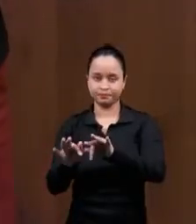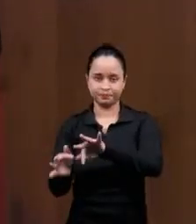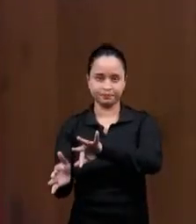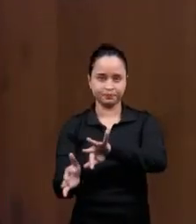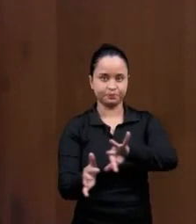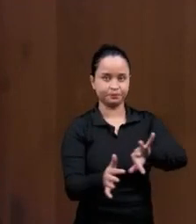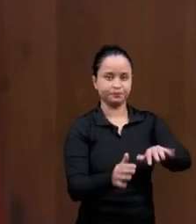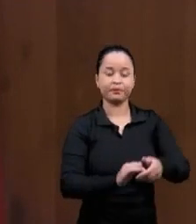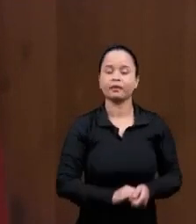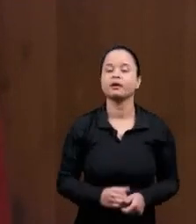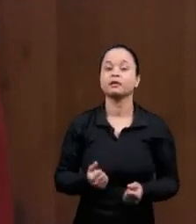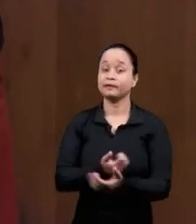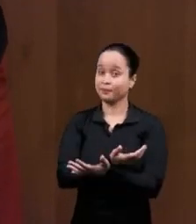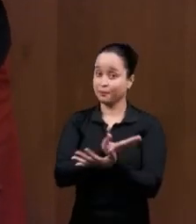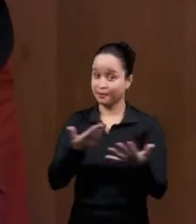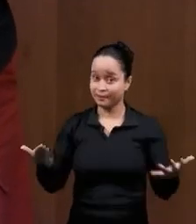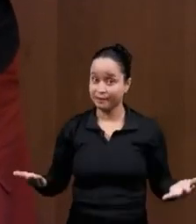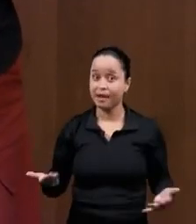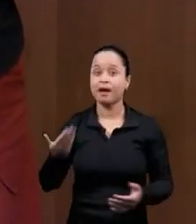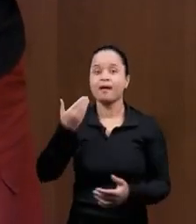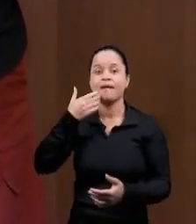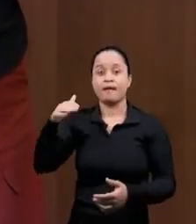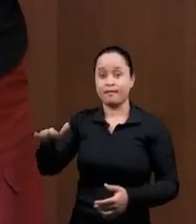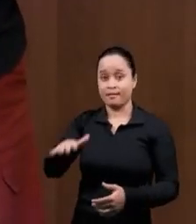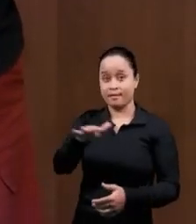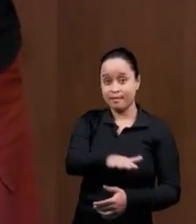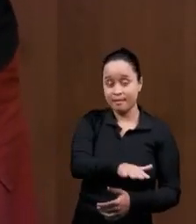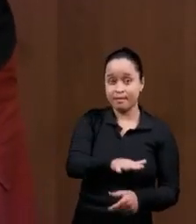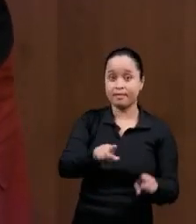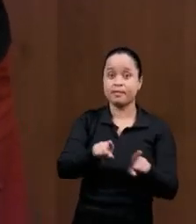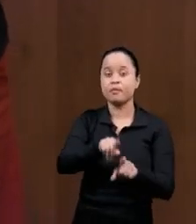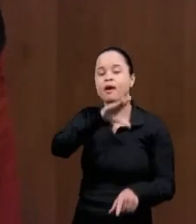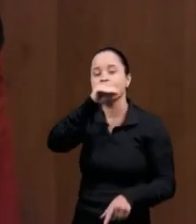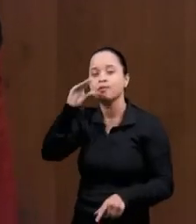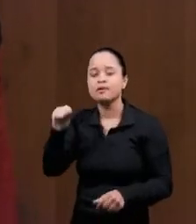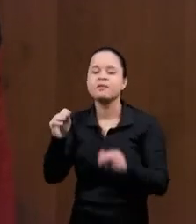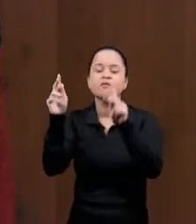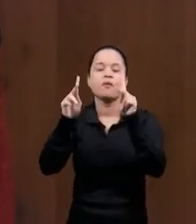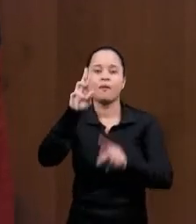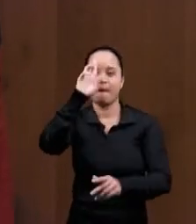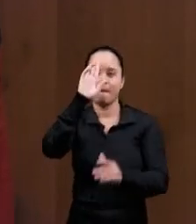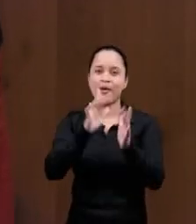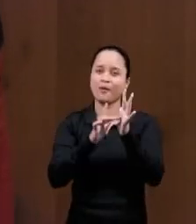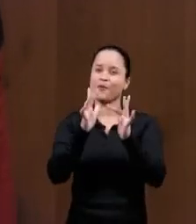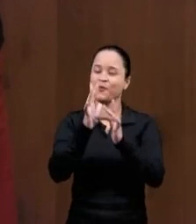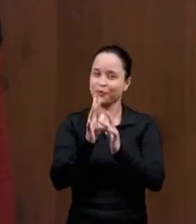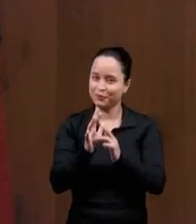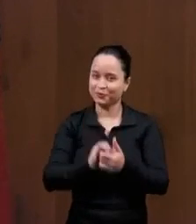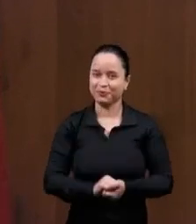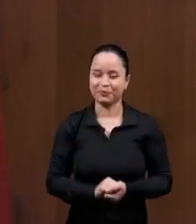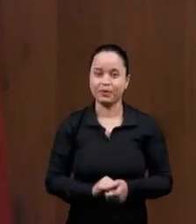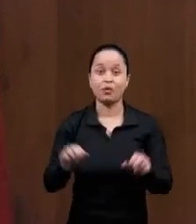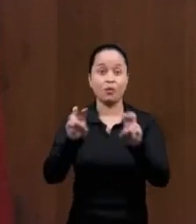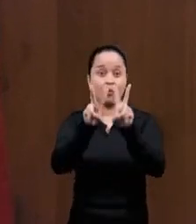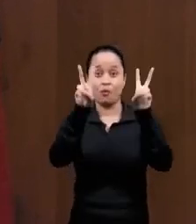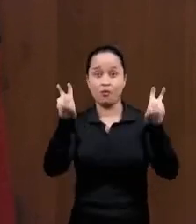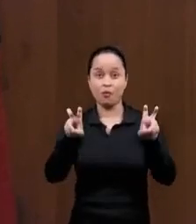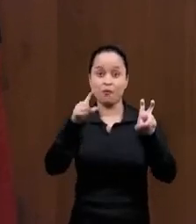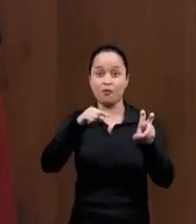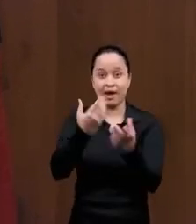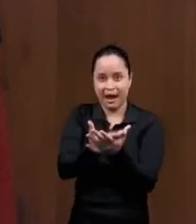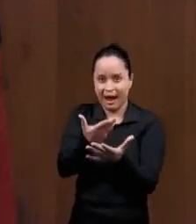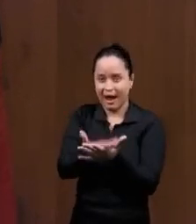We want to greet our children, intermediates, and adolescents with the peace of the Lord Jesus. The theme of our class today